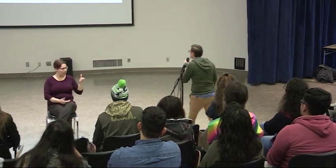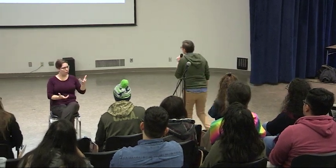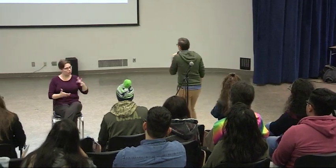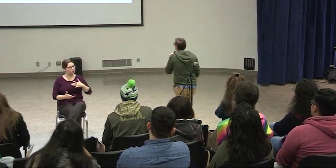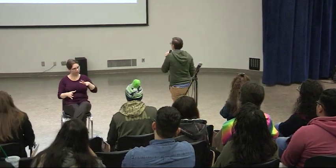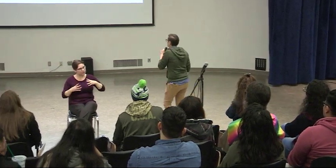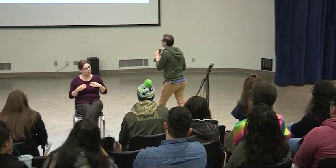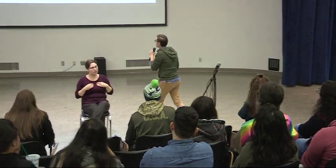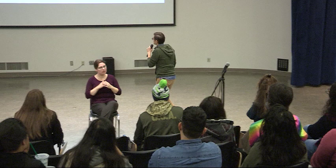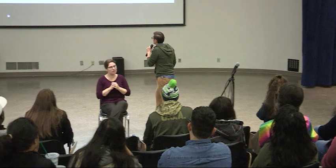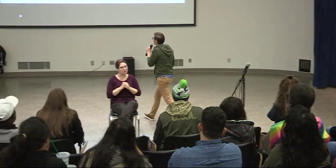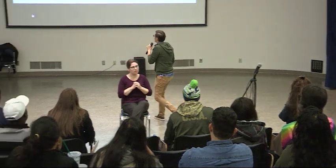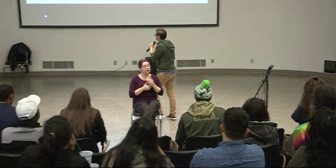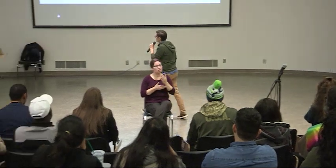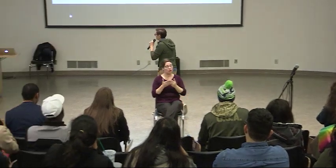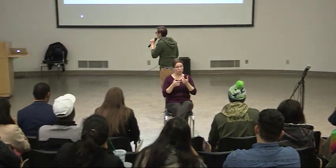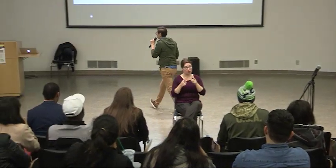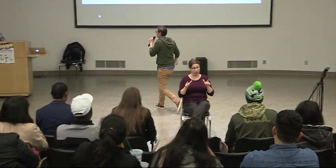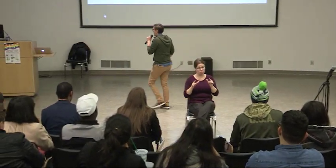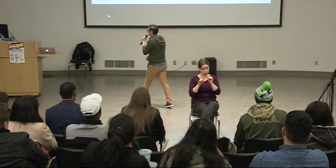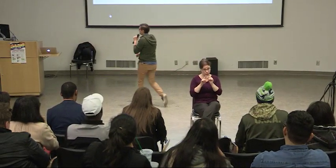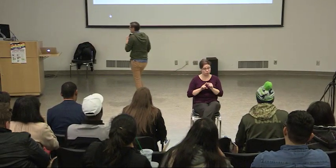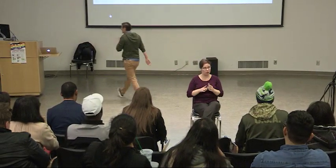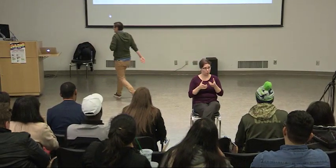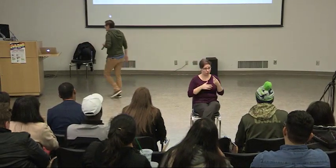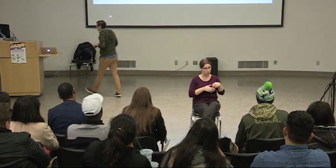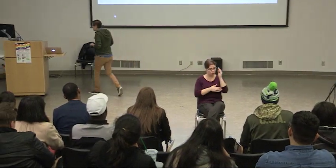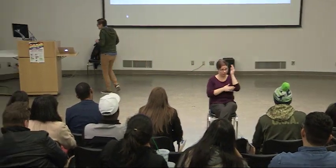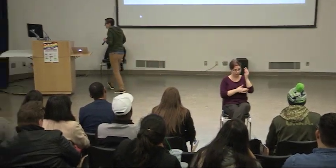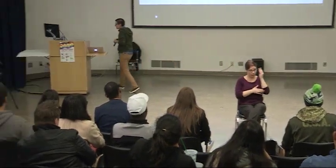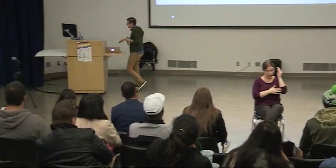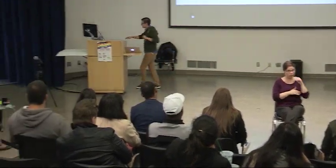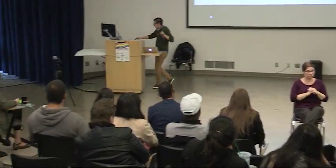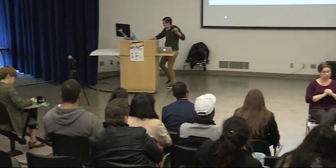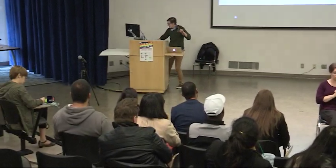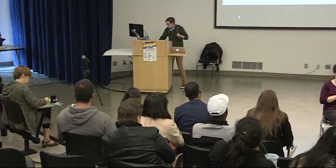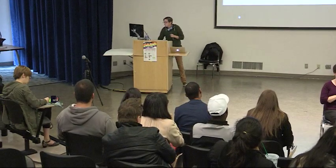acceptance. So I have some language I want us to think about.